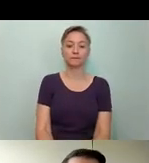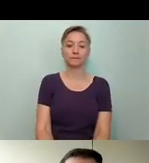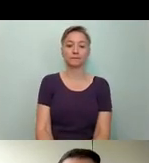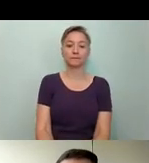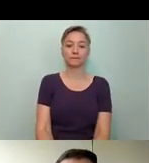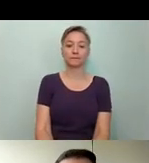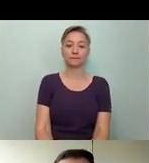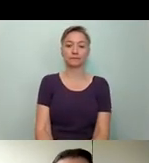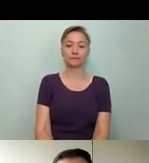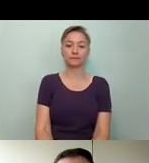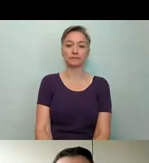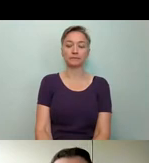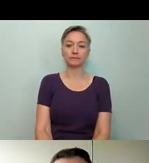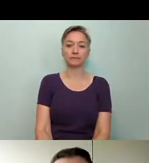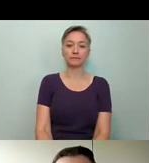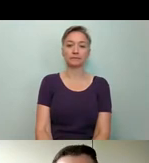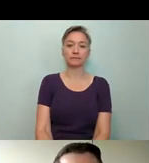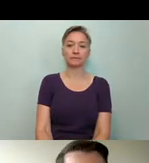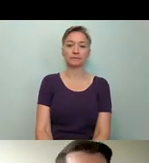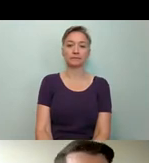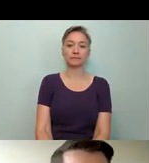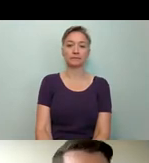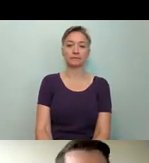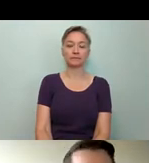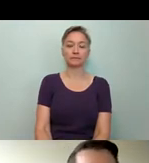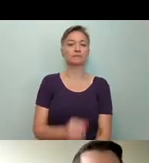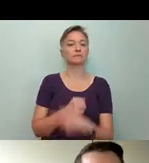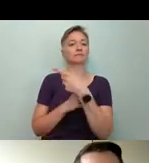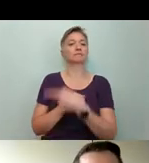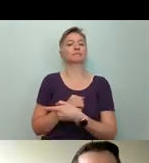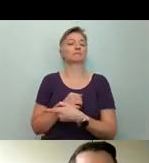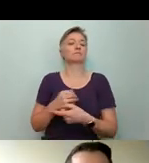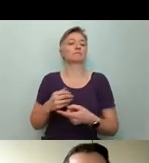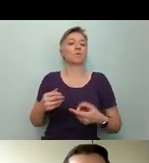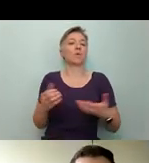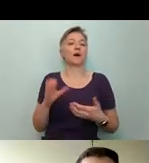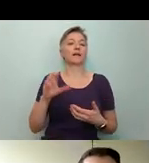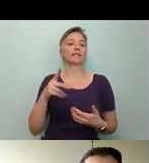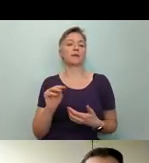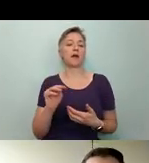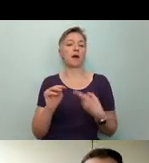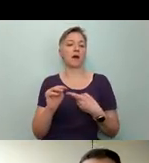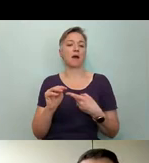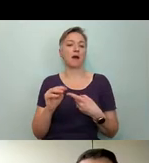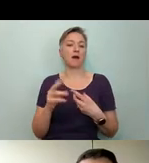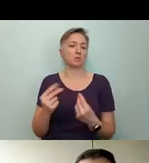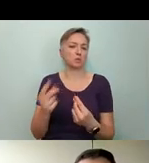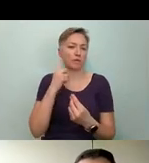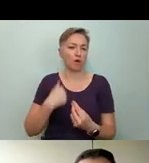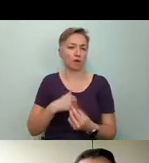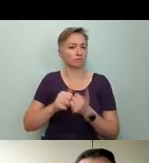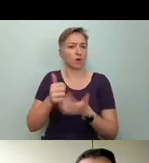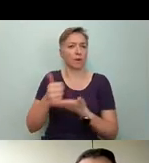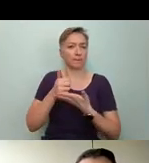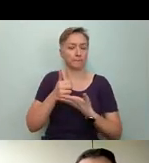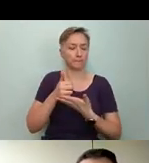So we want to shift a little bit into what CPM will ultimately do for us as an organization. So I mentioned previously that it's